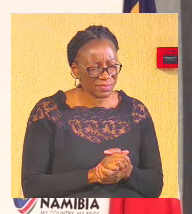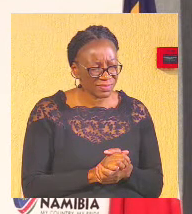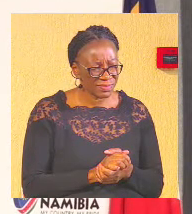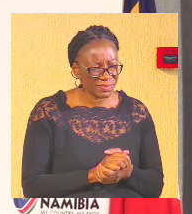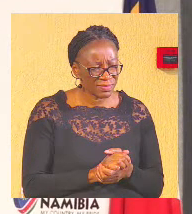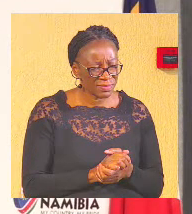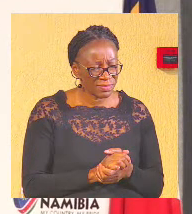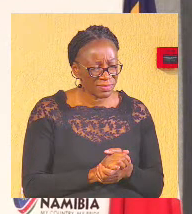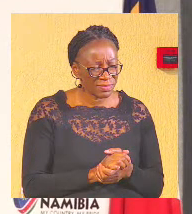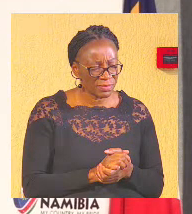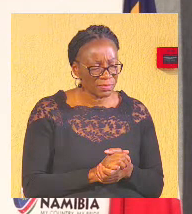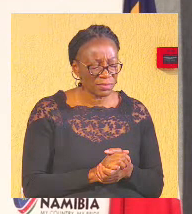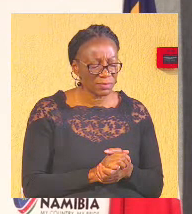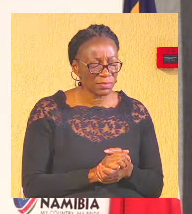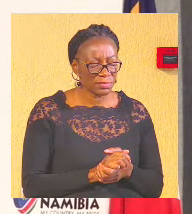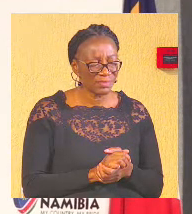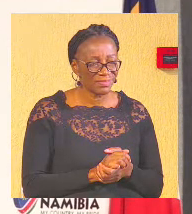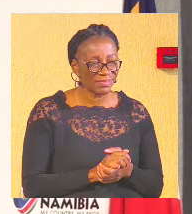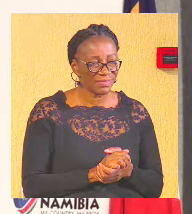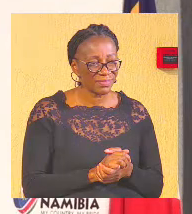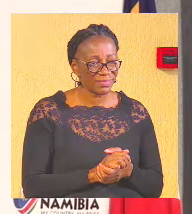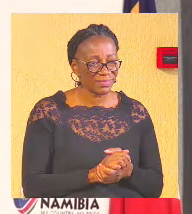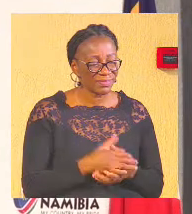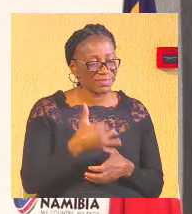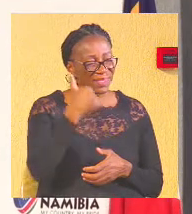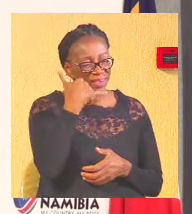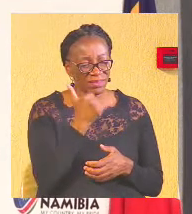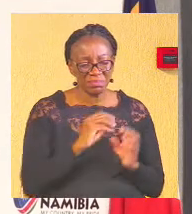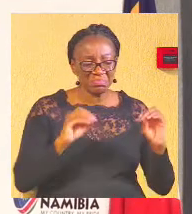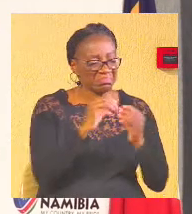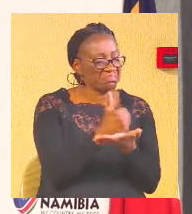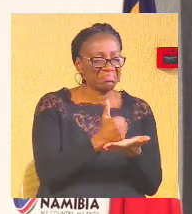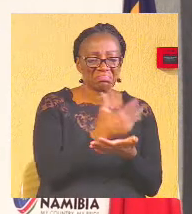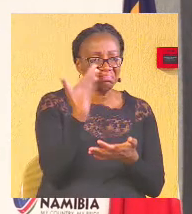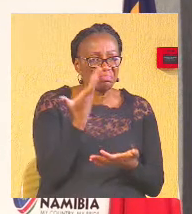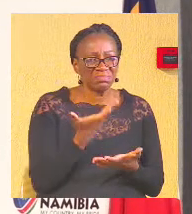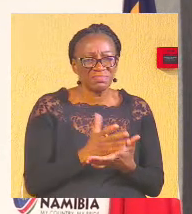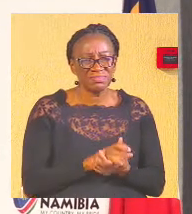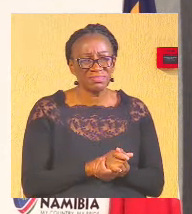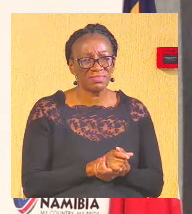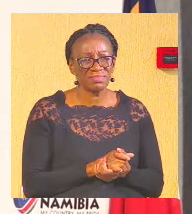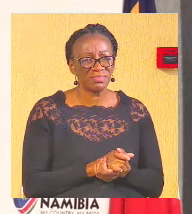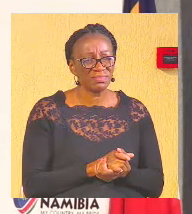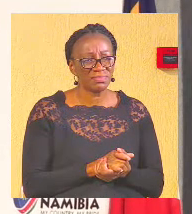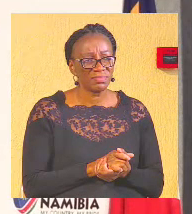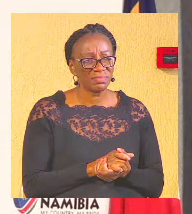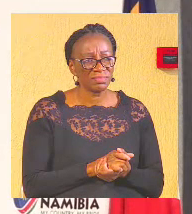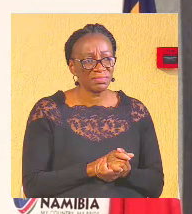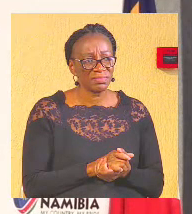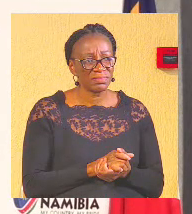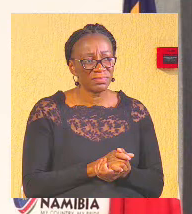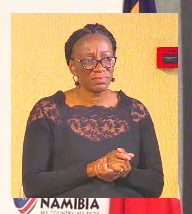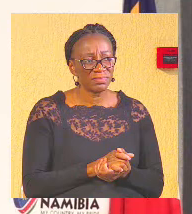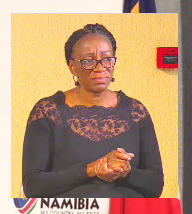of the 3% of the alcohol content. So my question is, if somebody